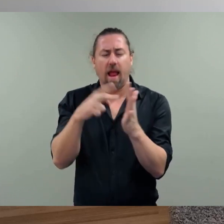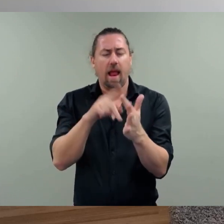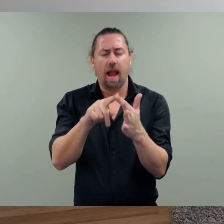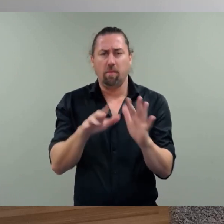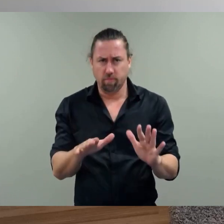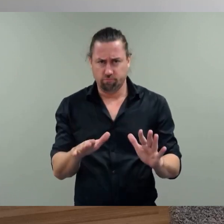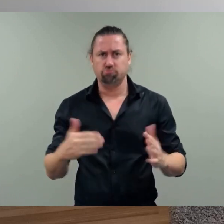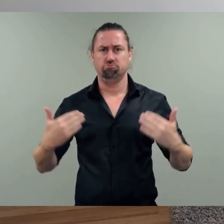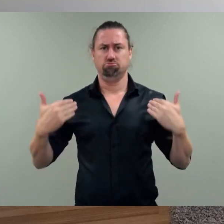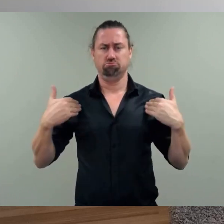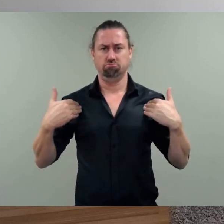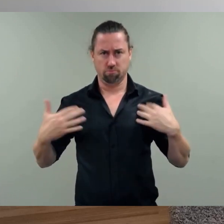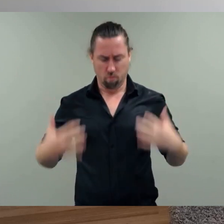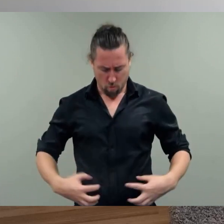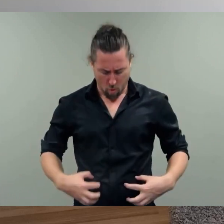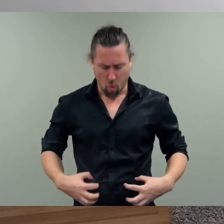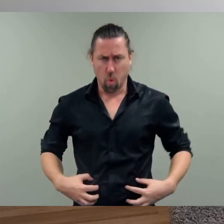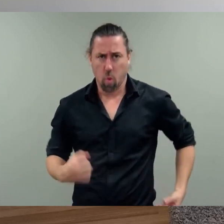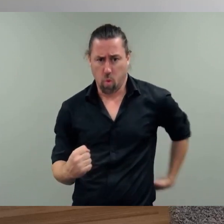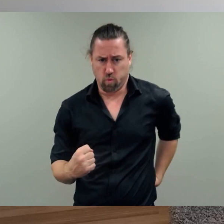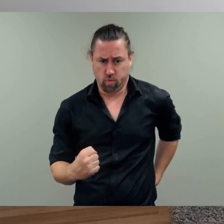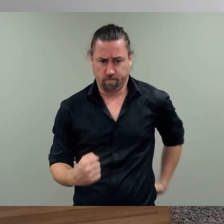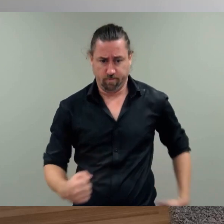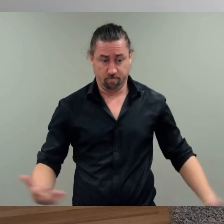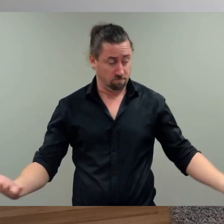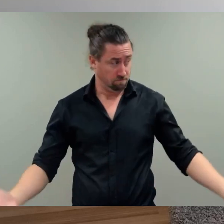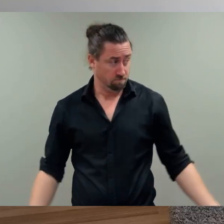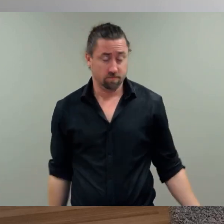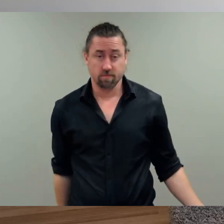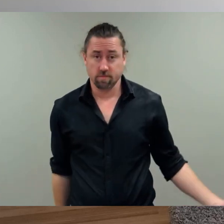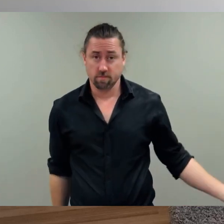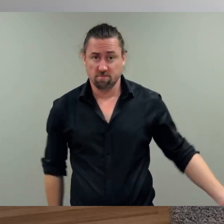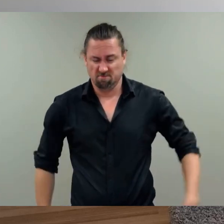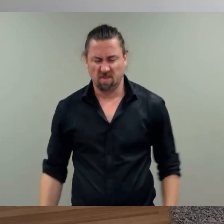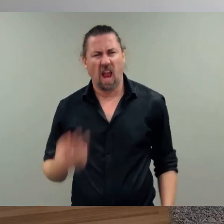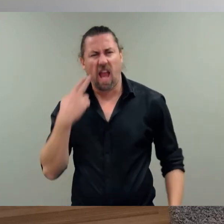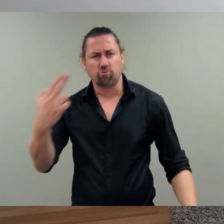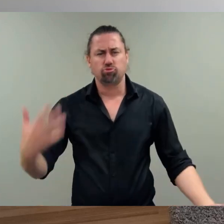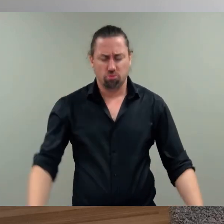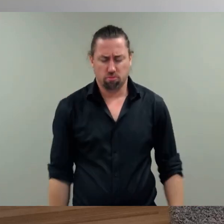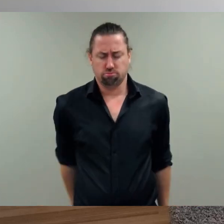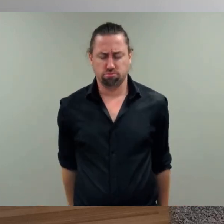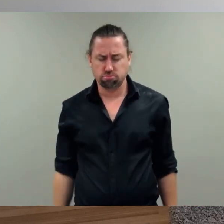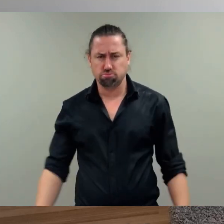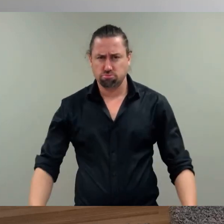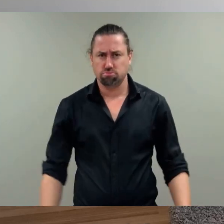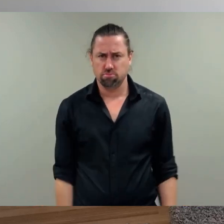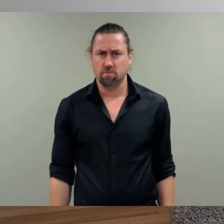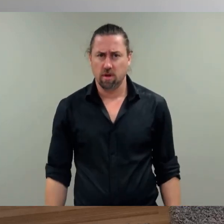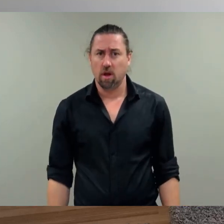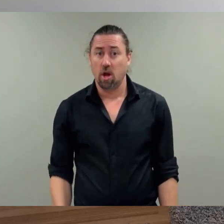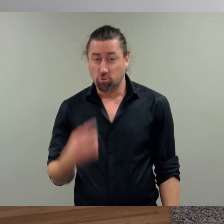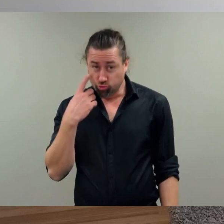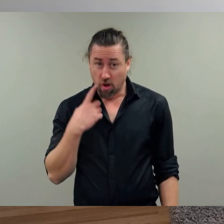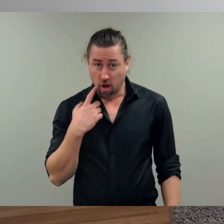that core tight and sticking your chest out. Keep both arms to the sides of your body, letting them hang naturally, and if you